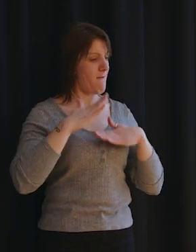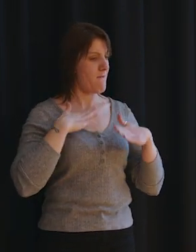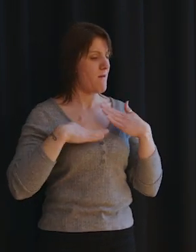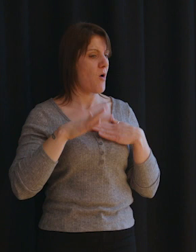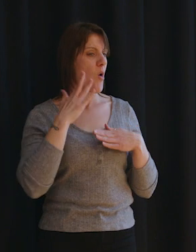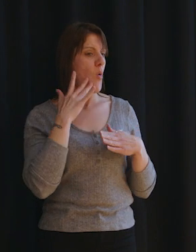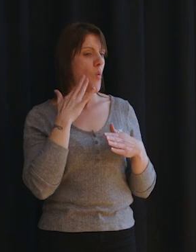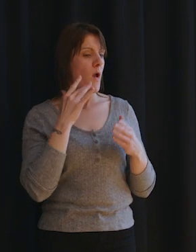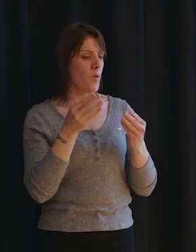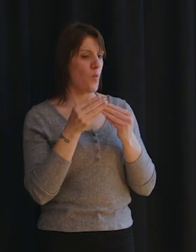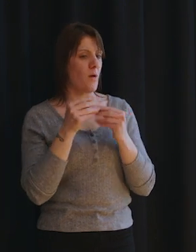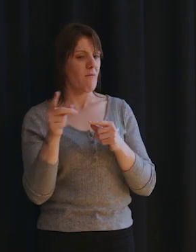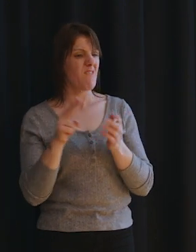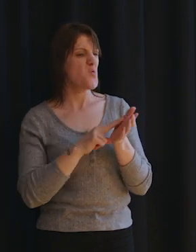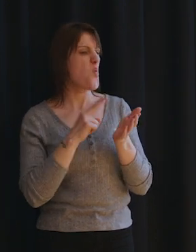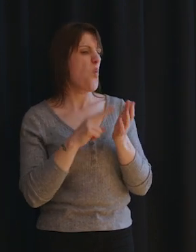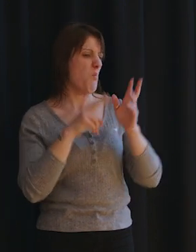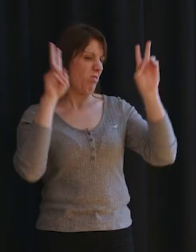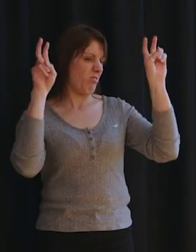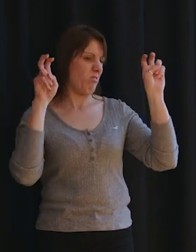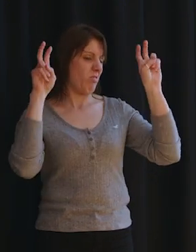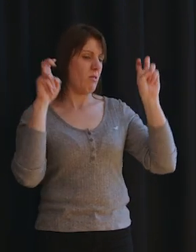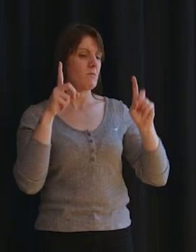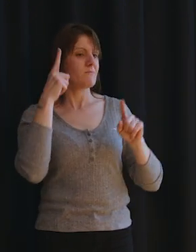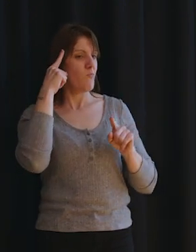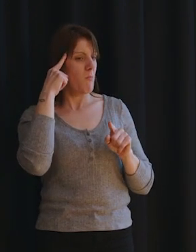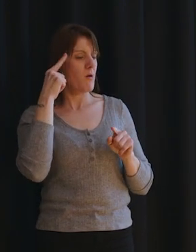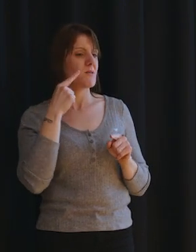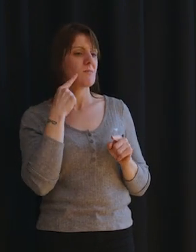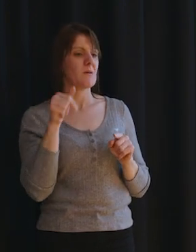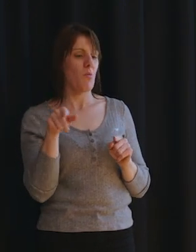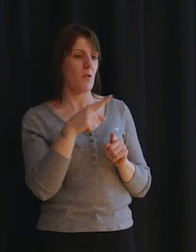amongst neurotypical people as well.